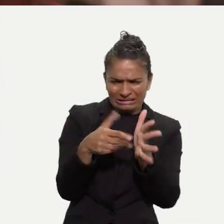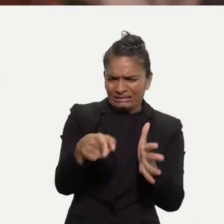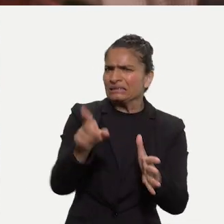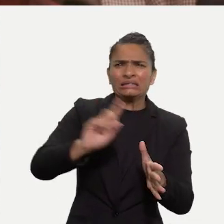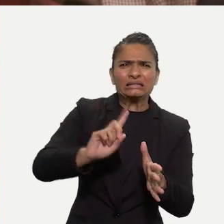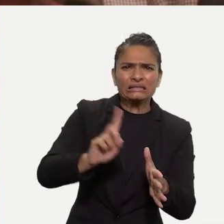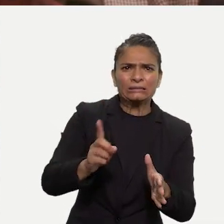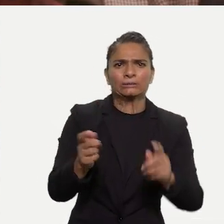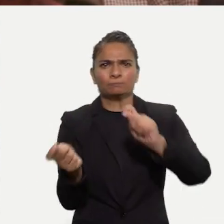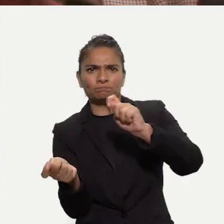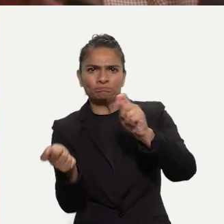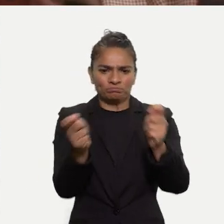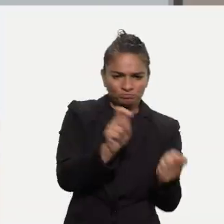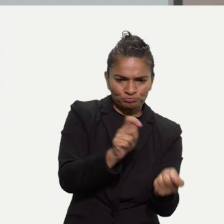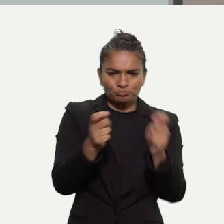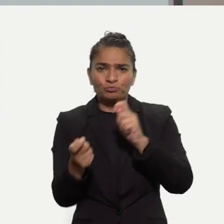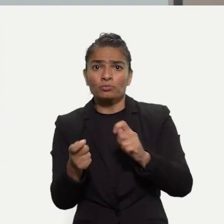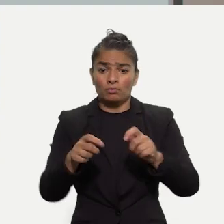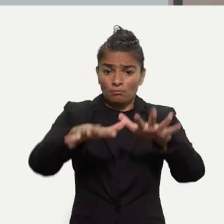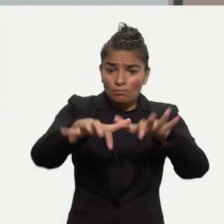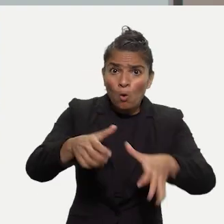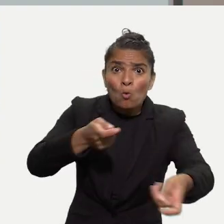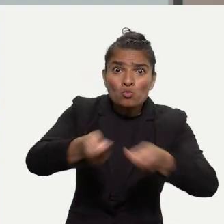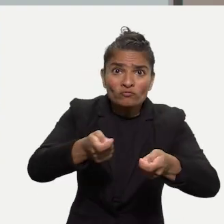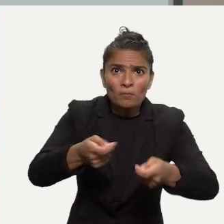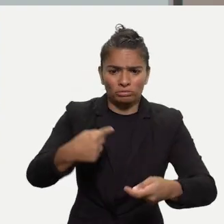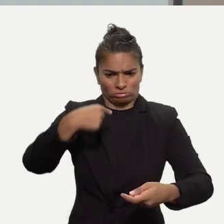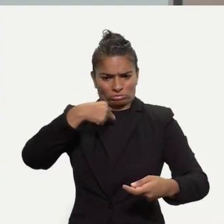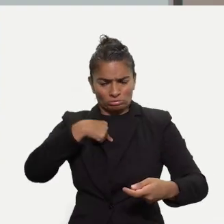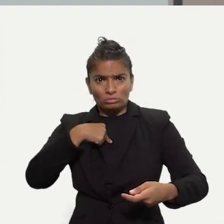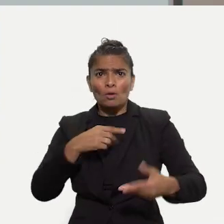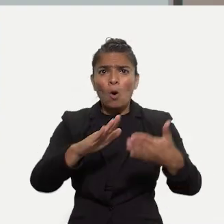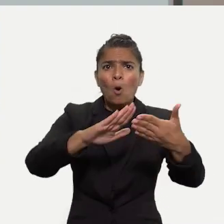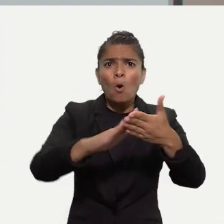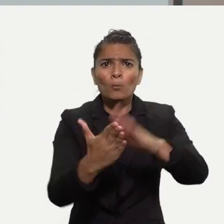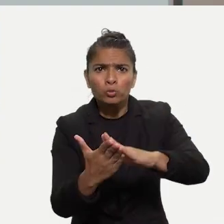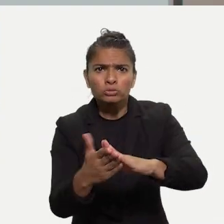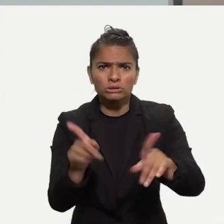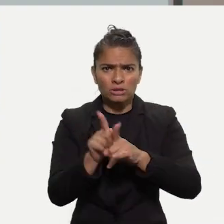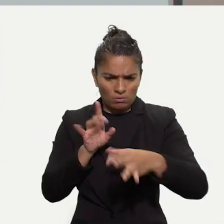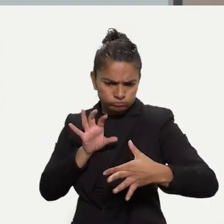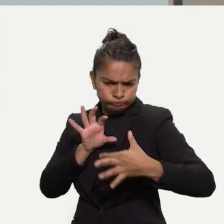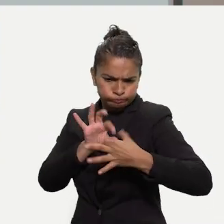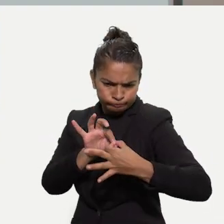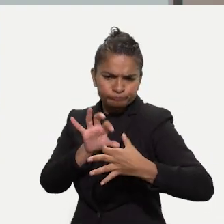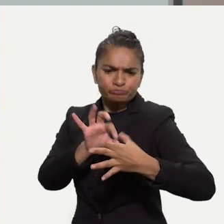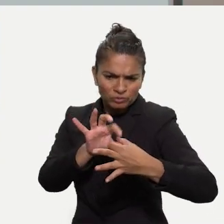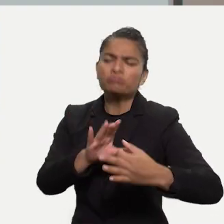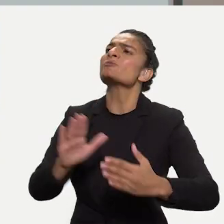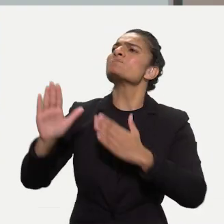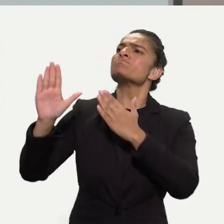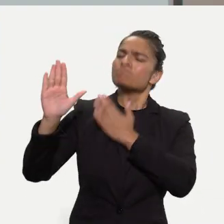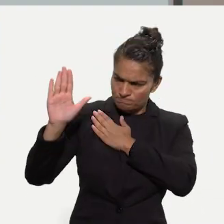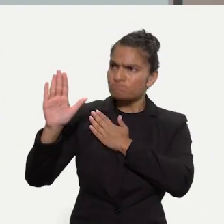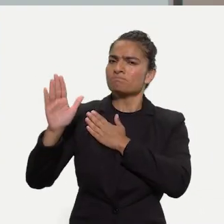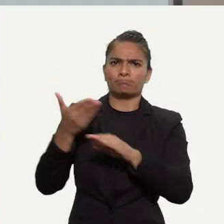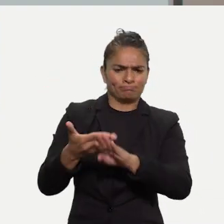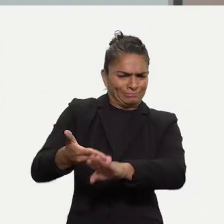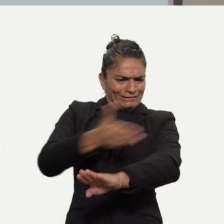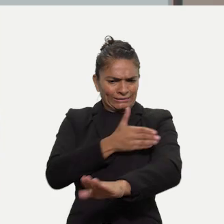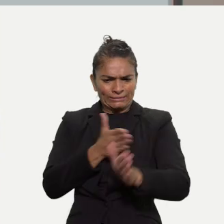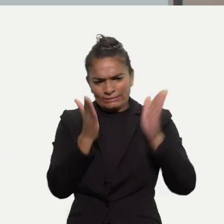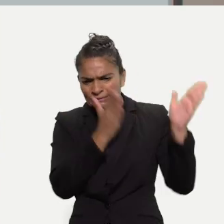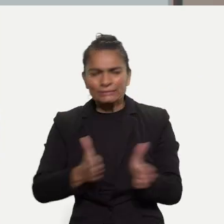taking a programmatic approach to give the how, the tools, and to work with the local governments as they